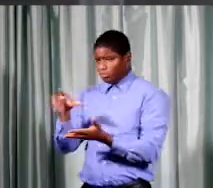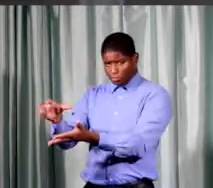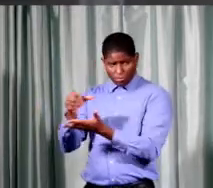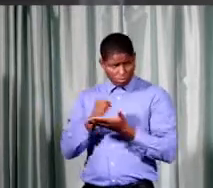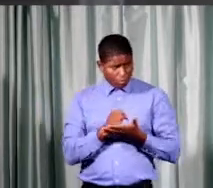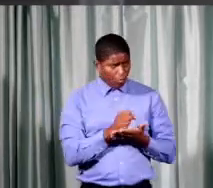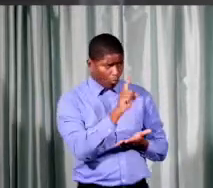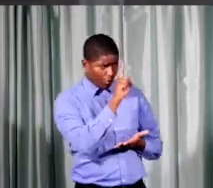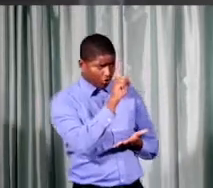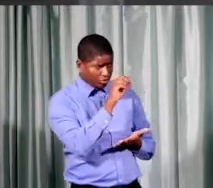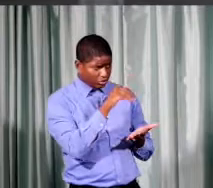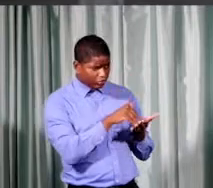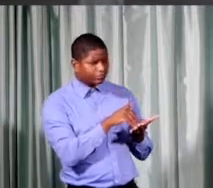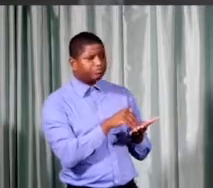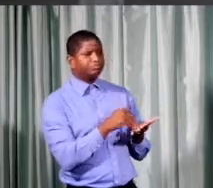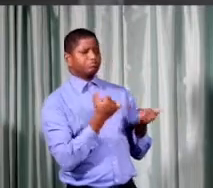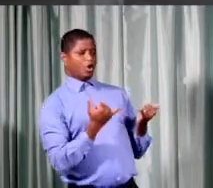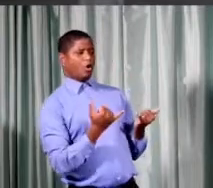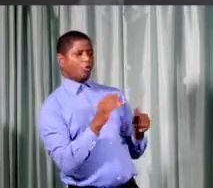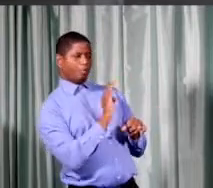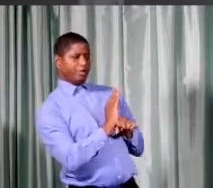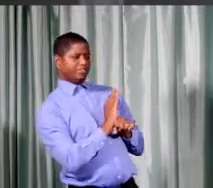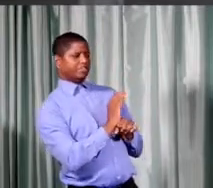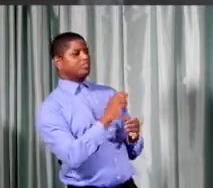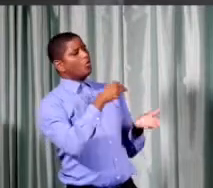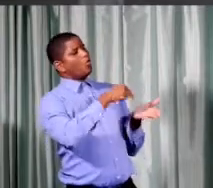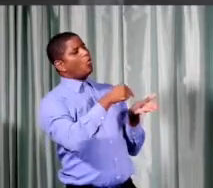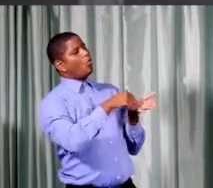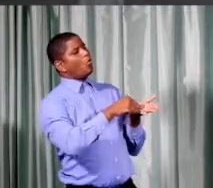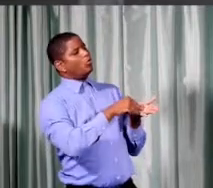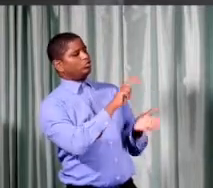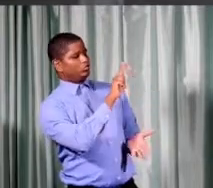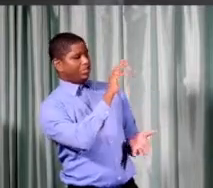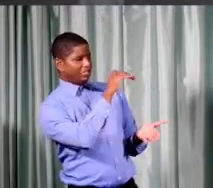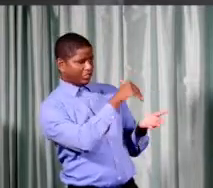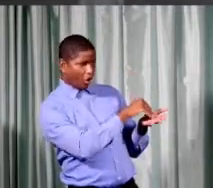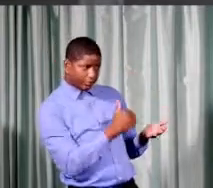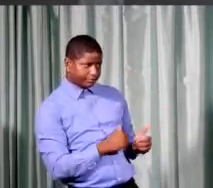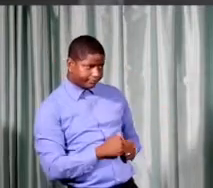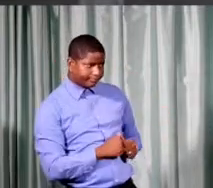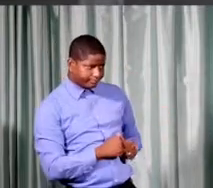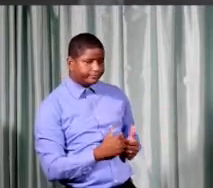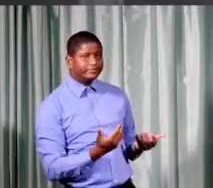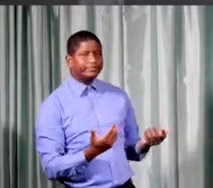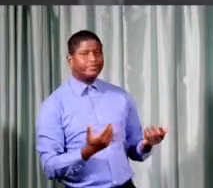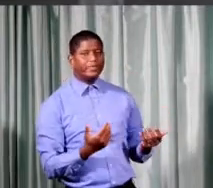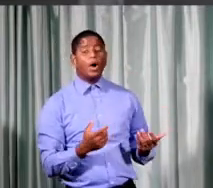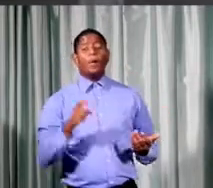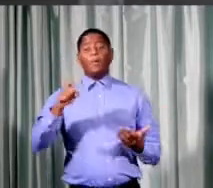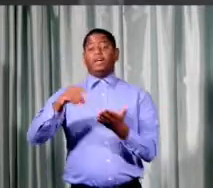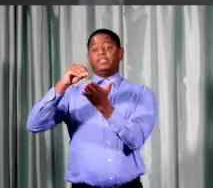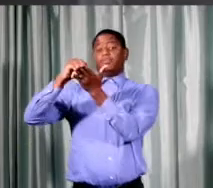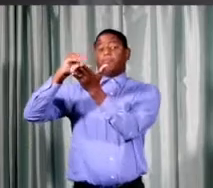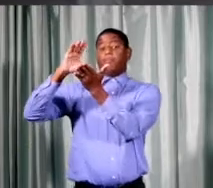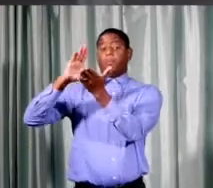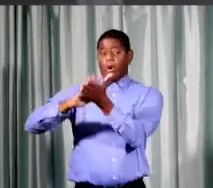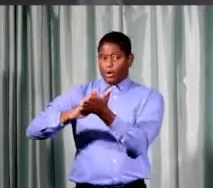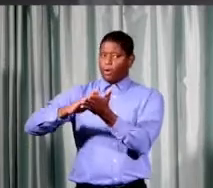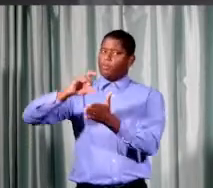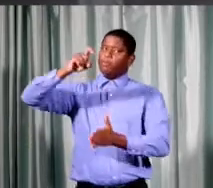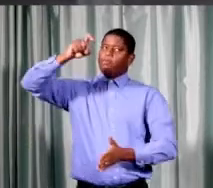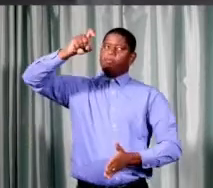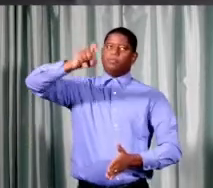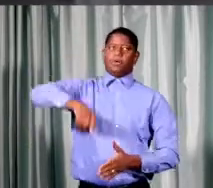I reduce this. One way or the other, it has to be recorded. Your relationship with the